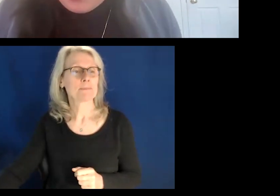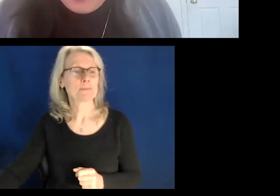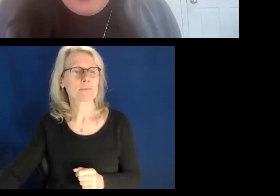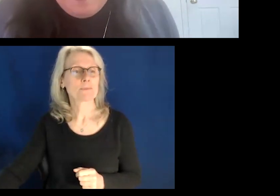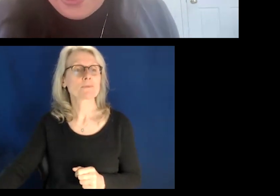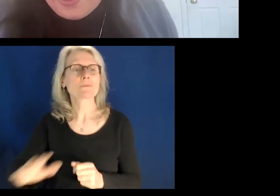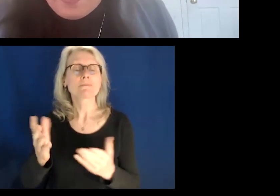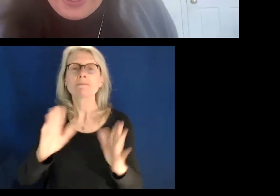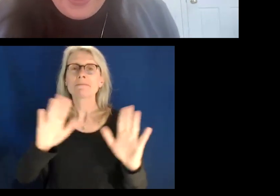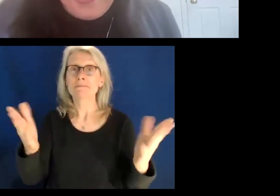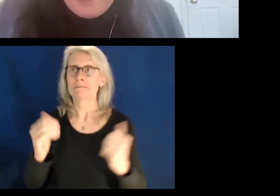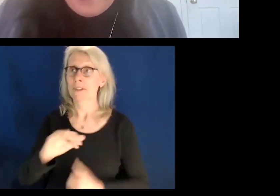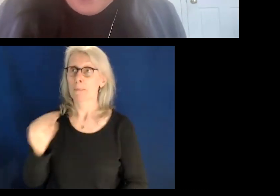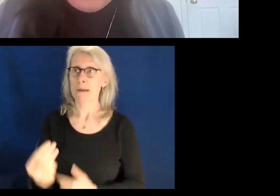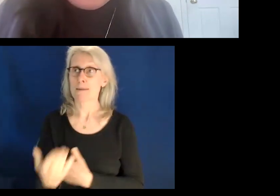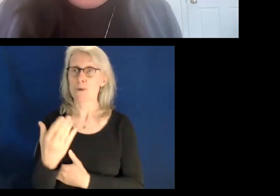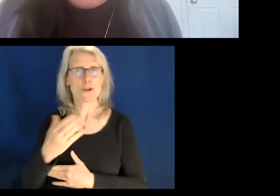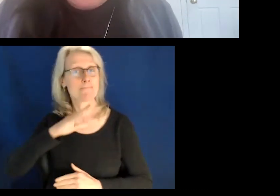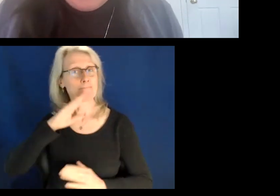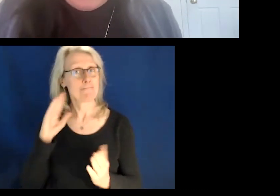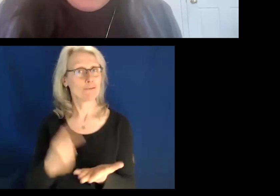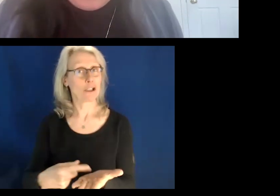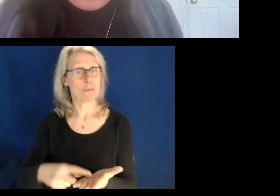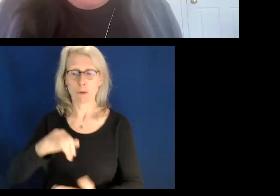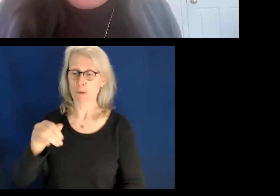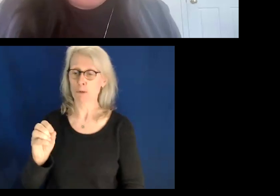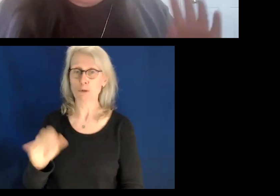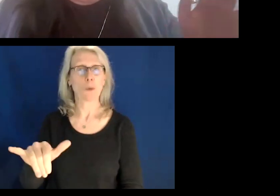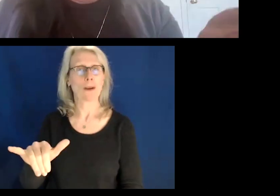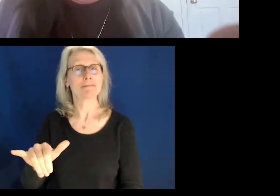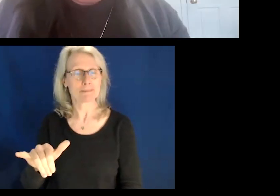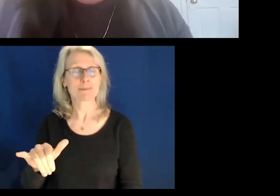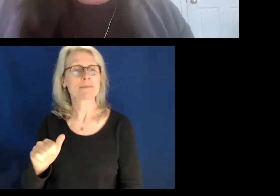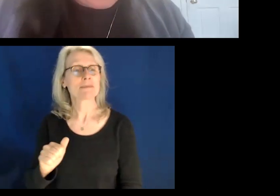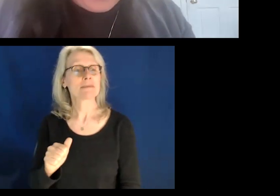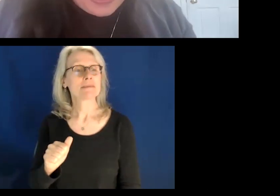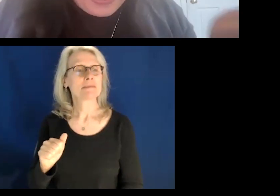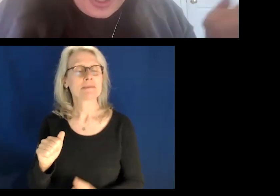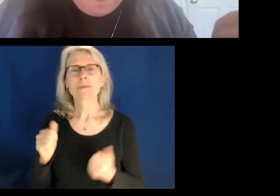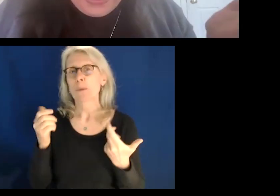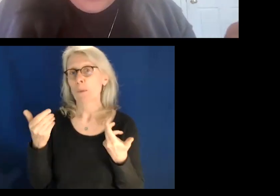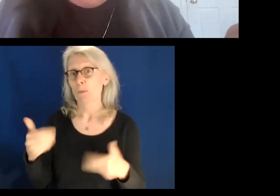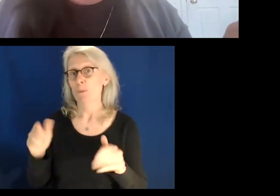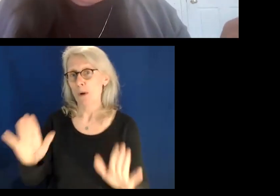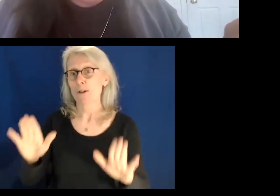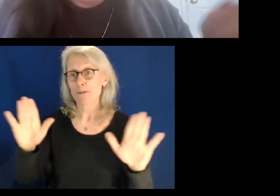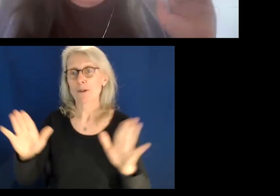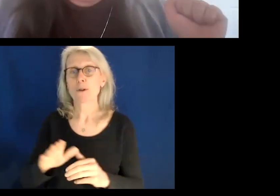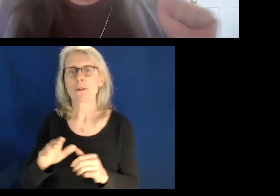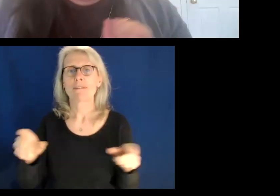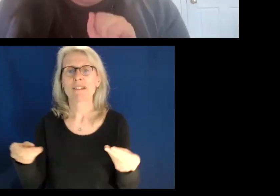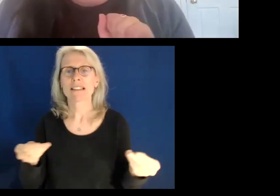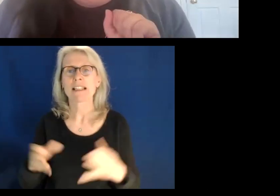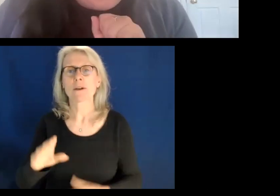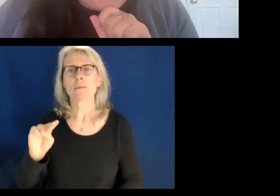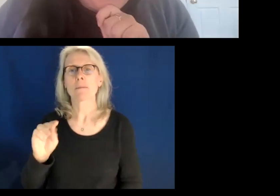about joy Monday morning. So I'm going to welcome our panelists, our wonderful facilitator, Maiko Yamamoto, who